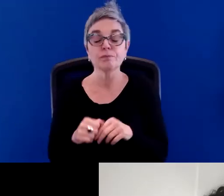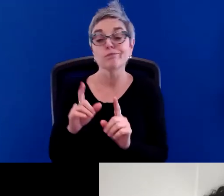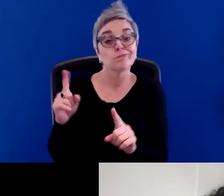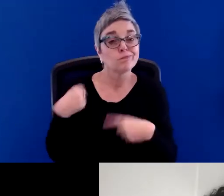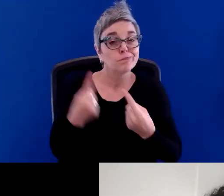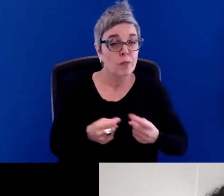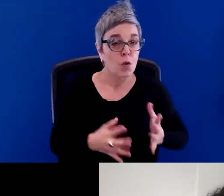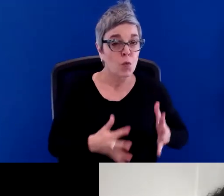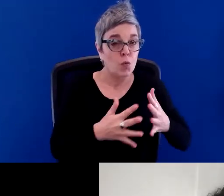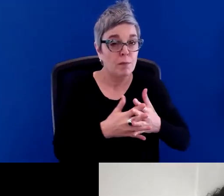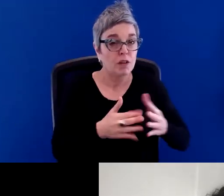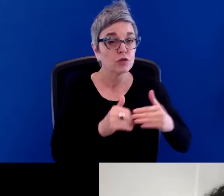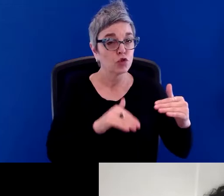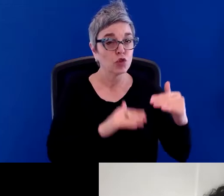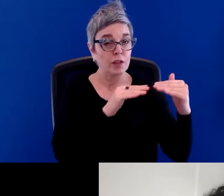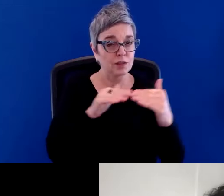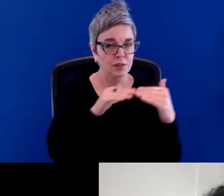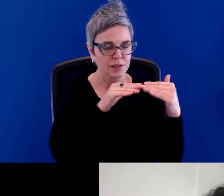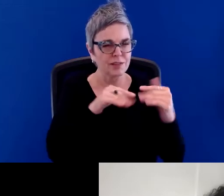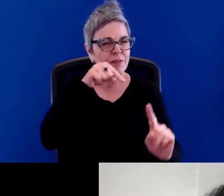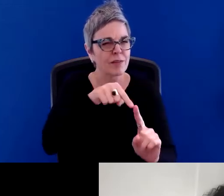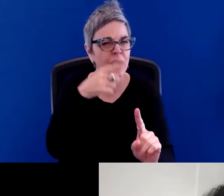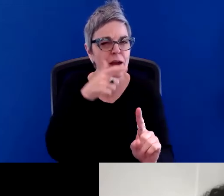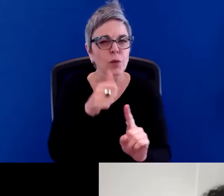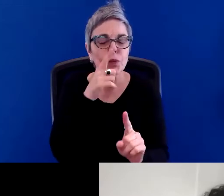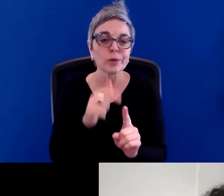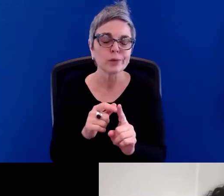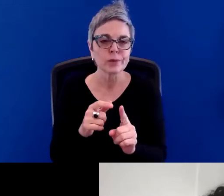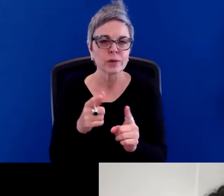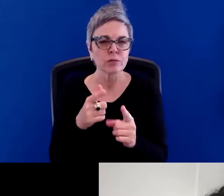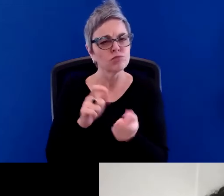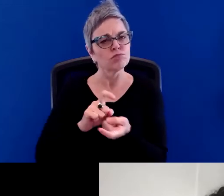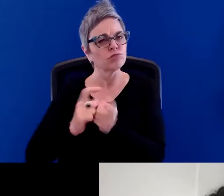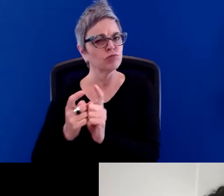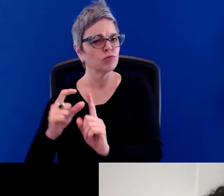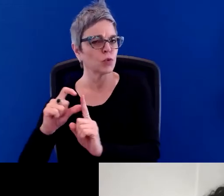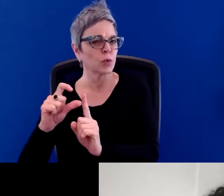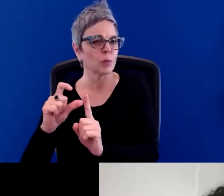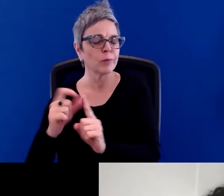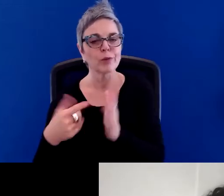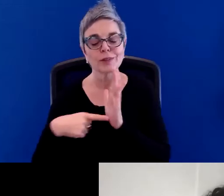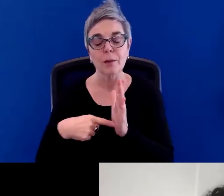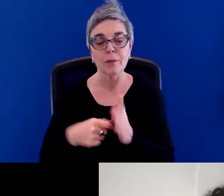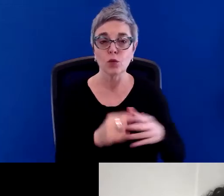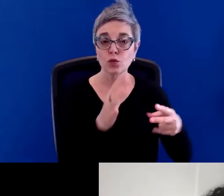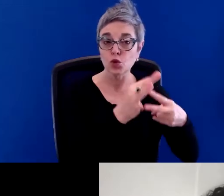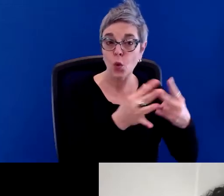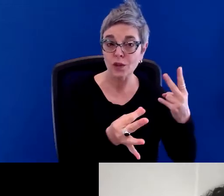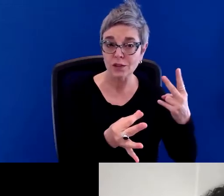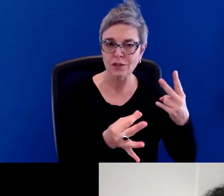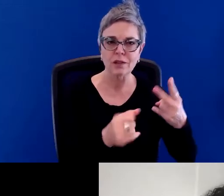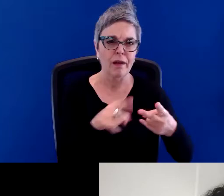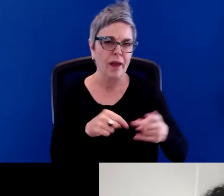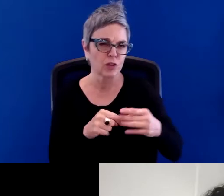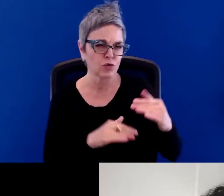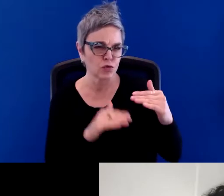fundamentally redefines terminologies like choice and justice, impacts reproductive justice